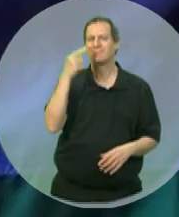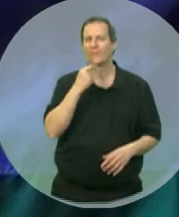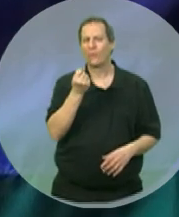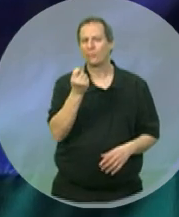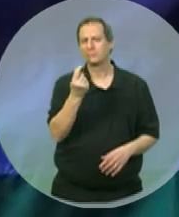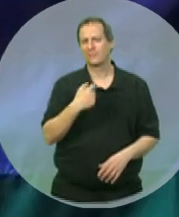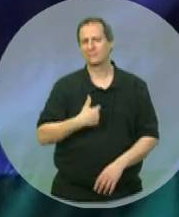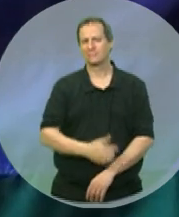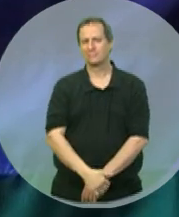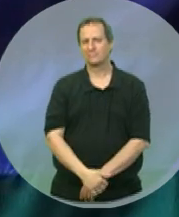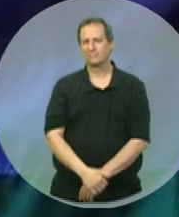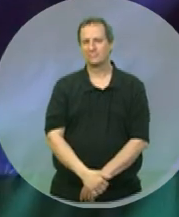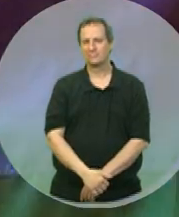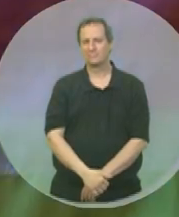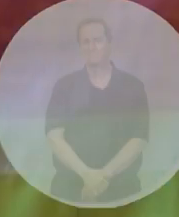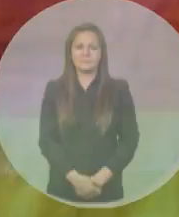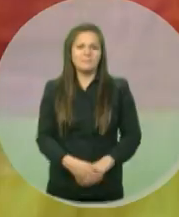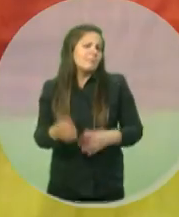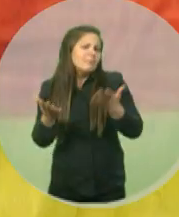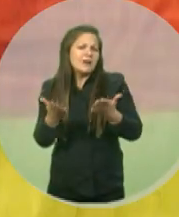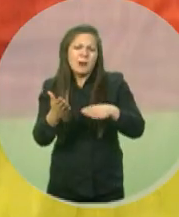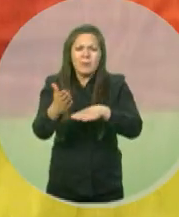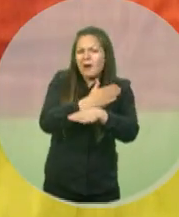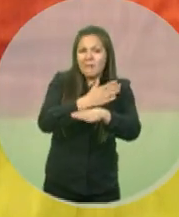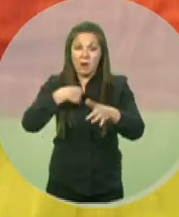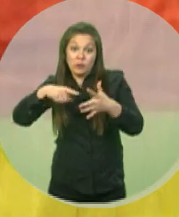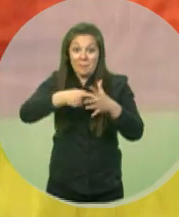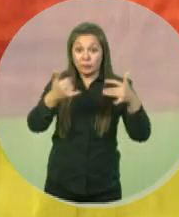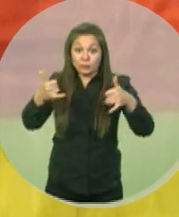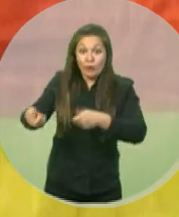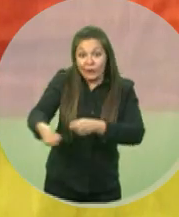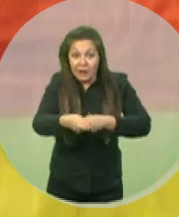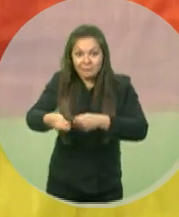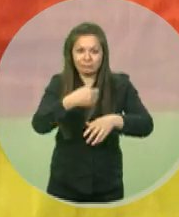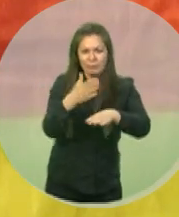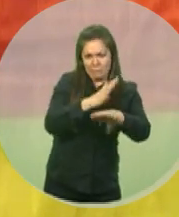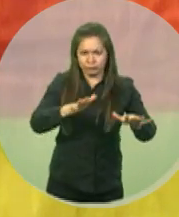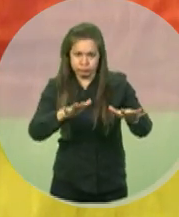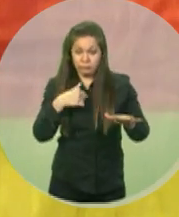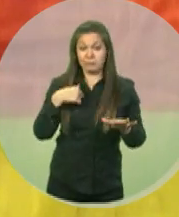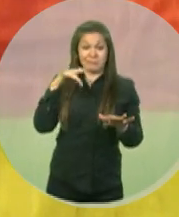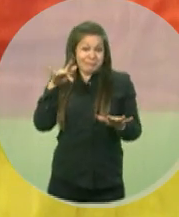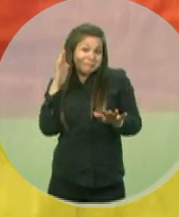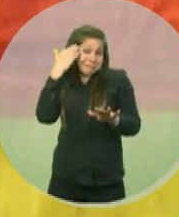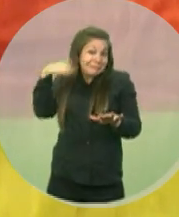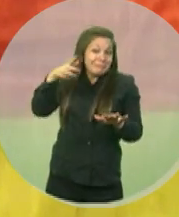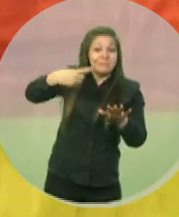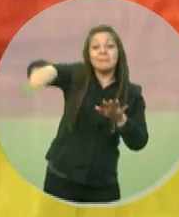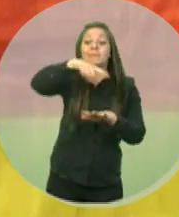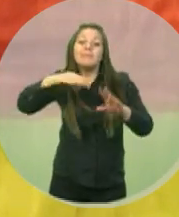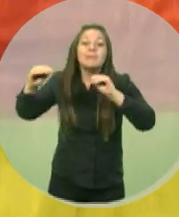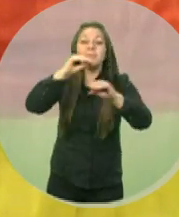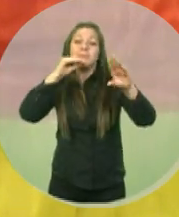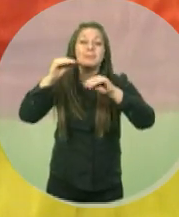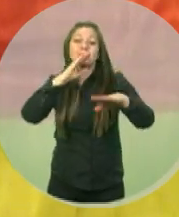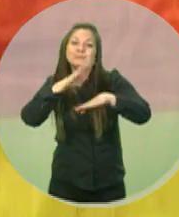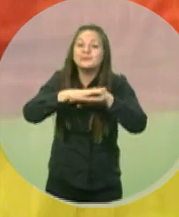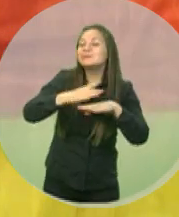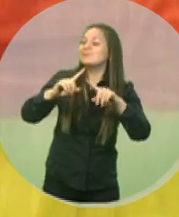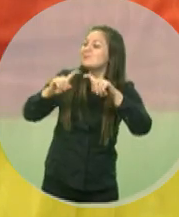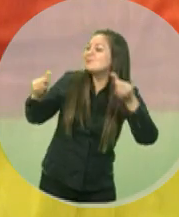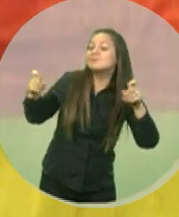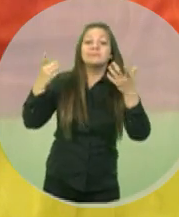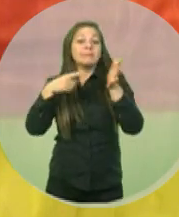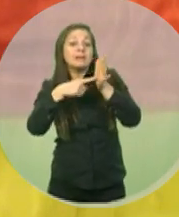probably the age of 11 that I was gay. It wasn't probably until I started playing hockey and, it was kind of more like